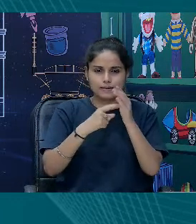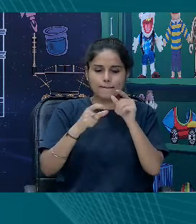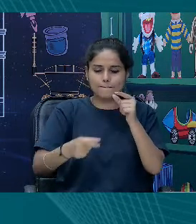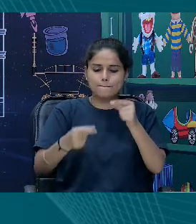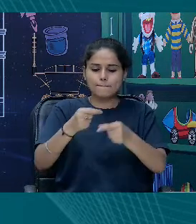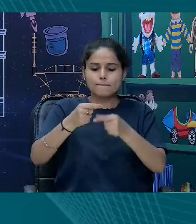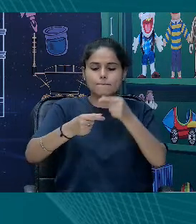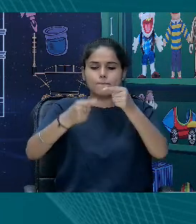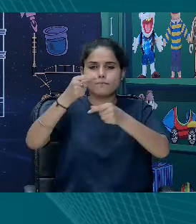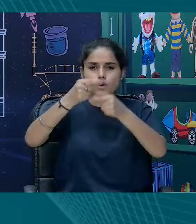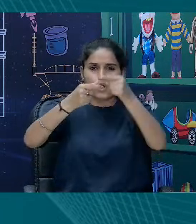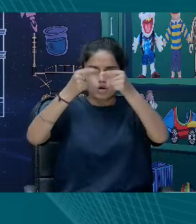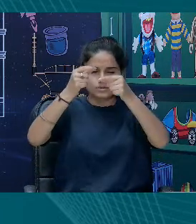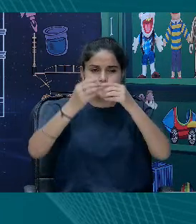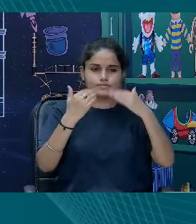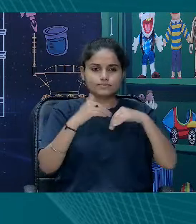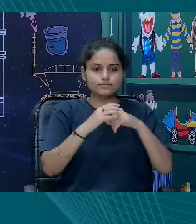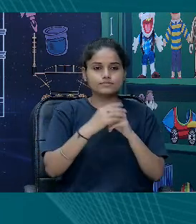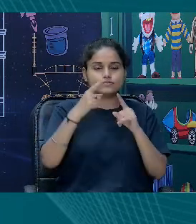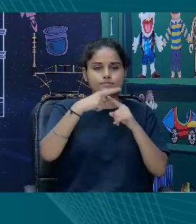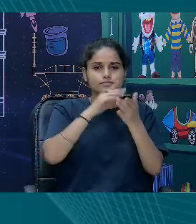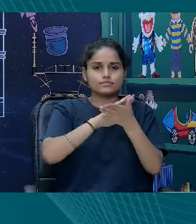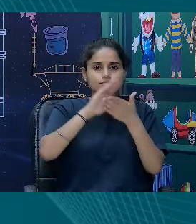B-L-O-C-K, block.